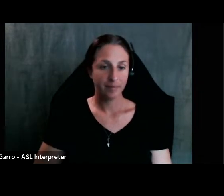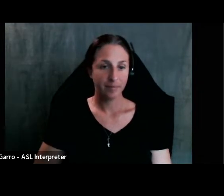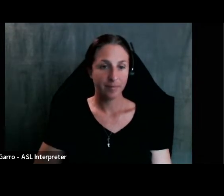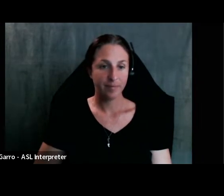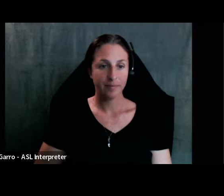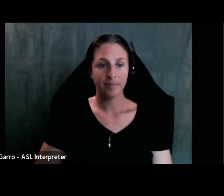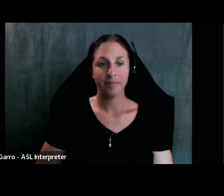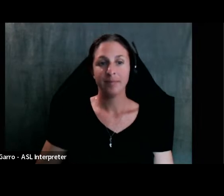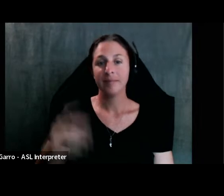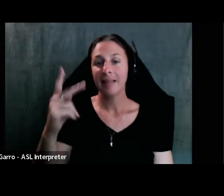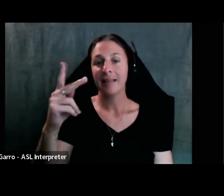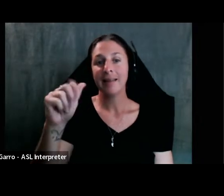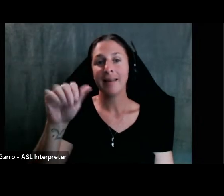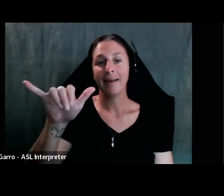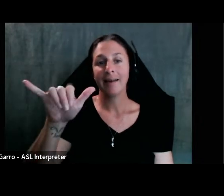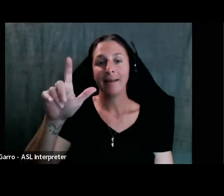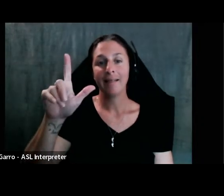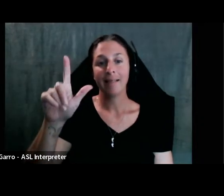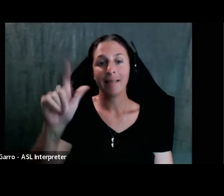Kayla King.